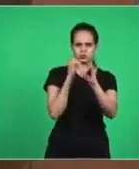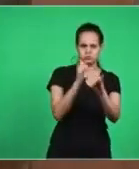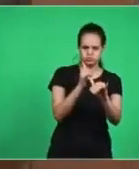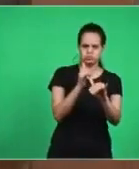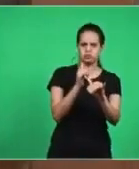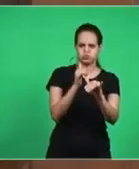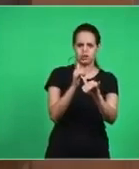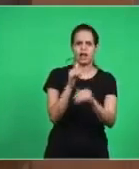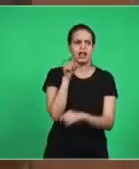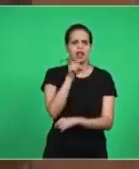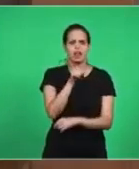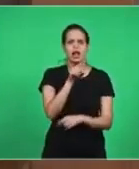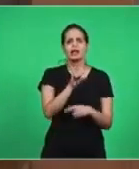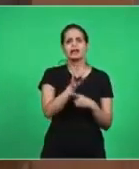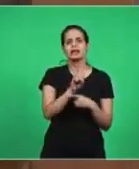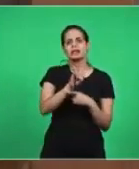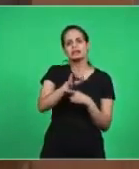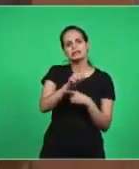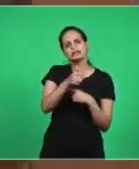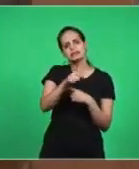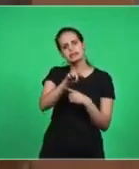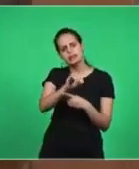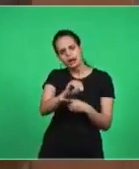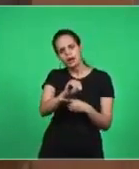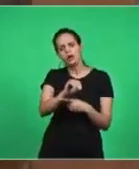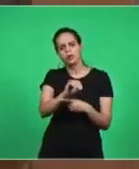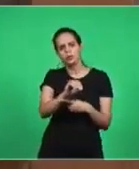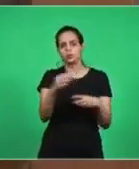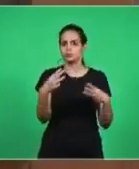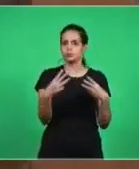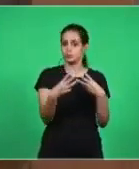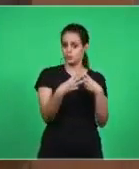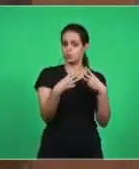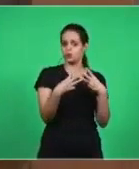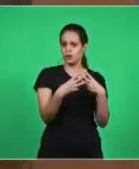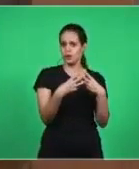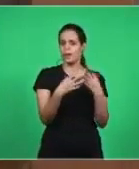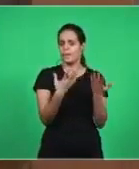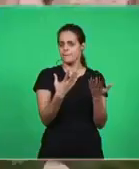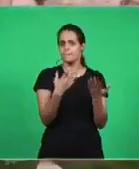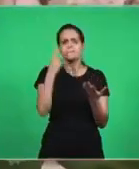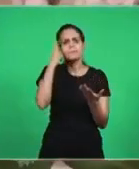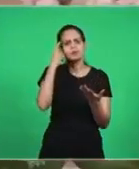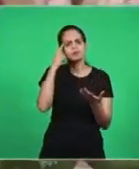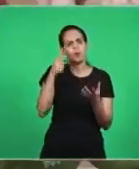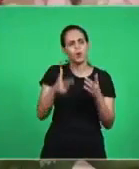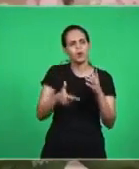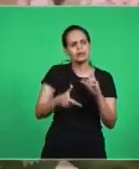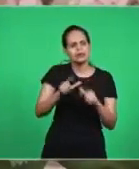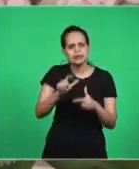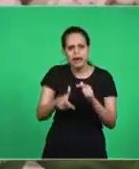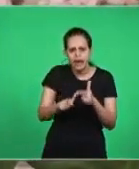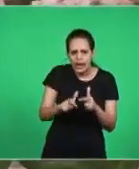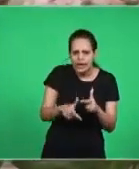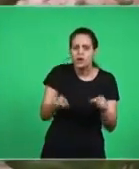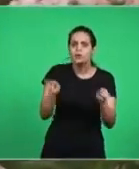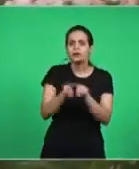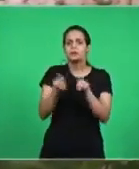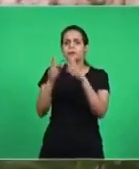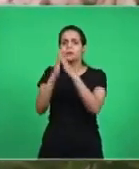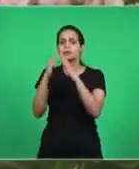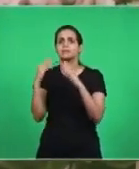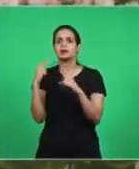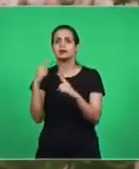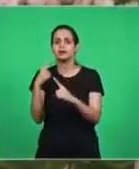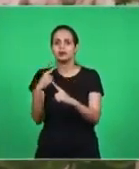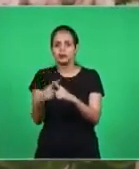What has he understood? He has understood that sounding the trumpet in Zion is for Israel and for the church.